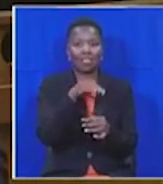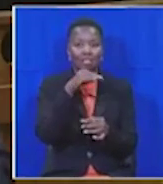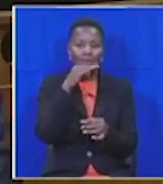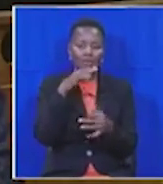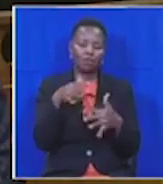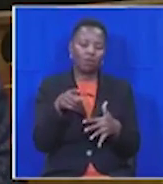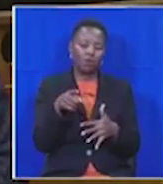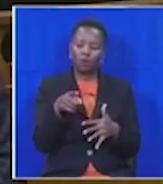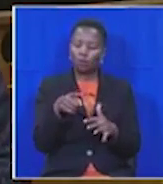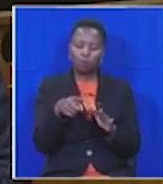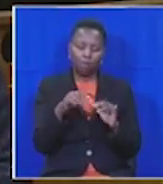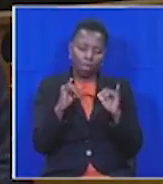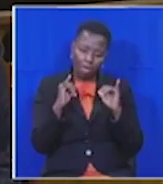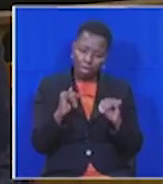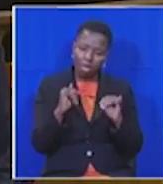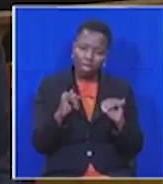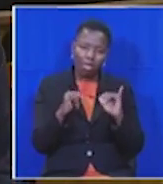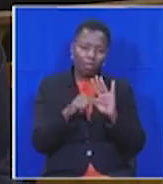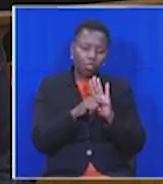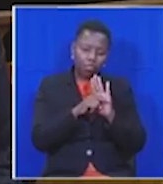card. What an own goal.